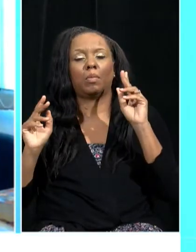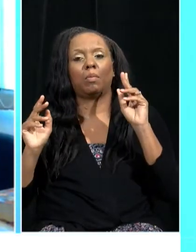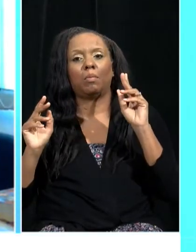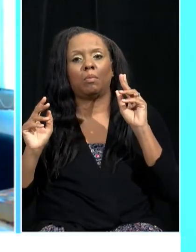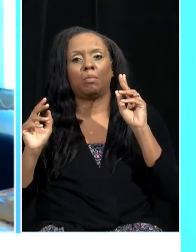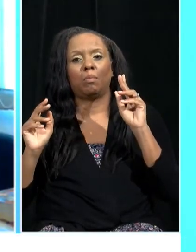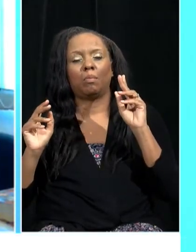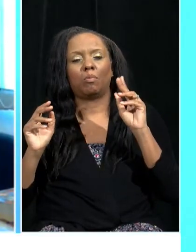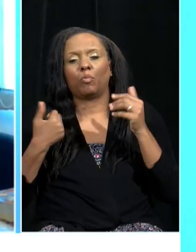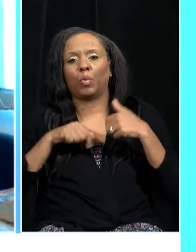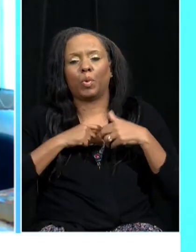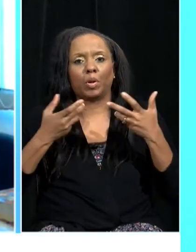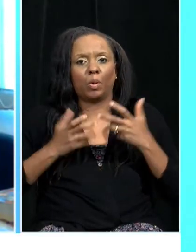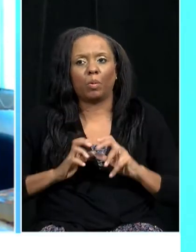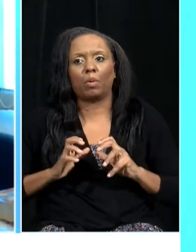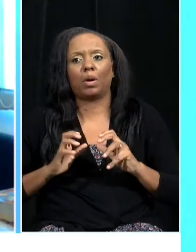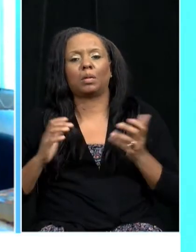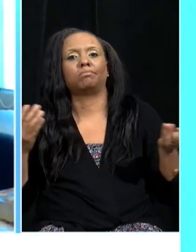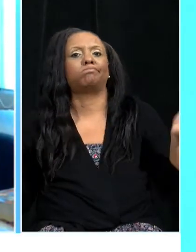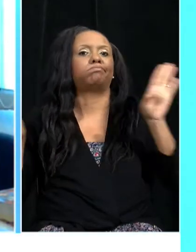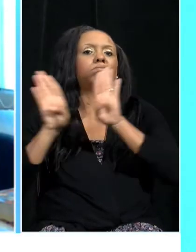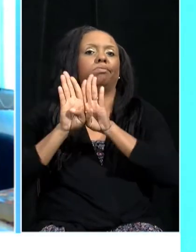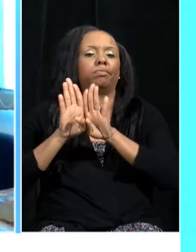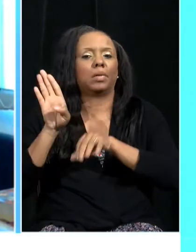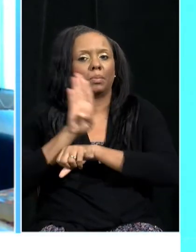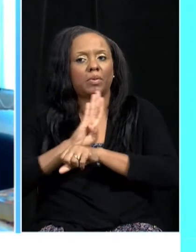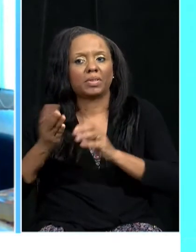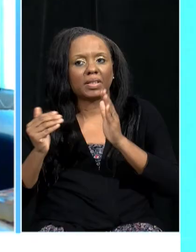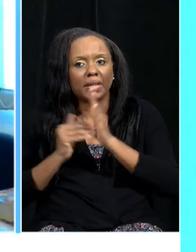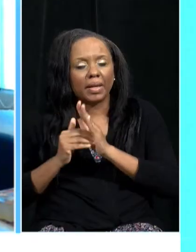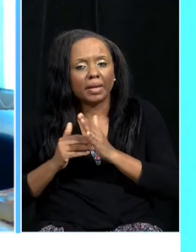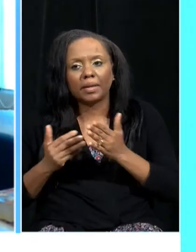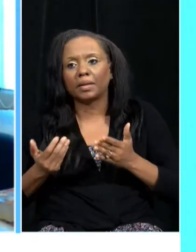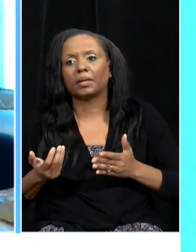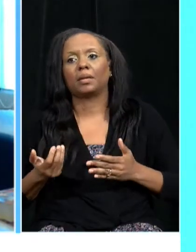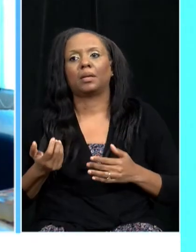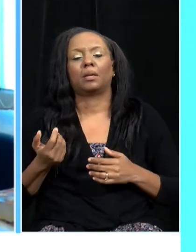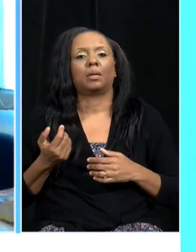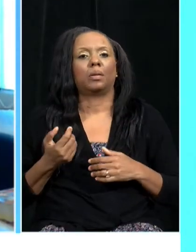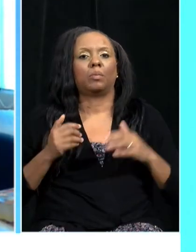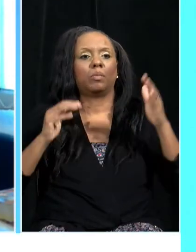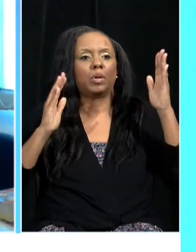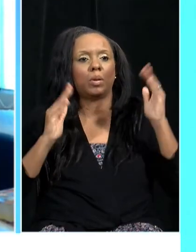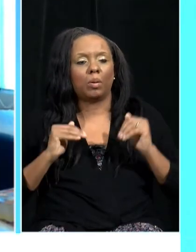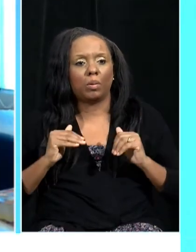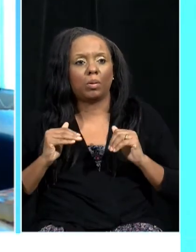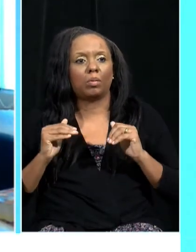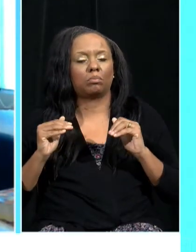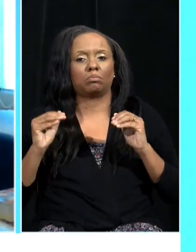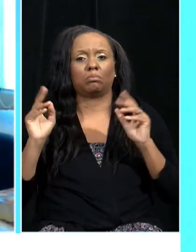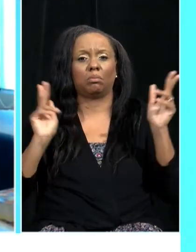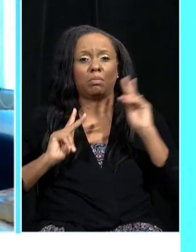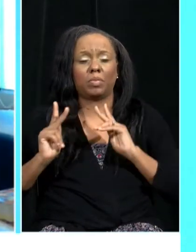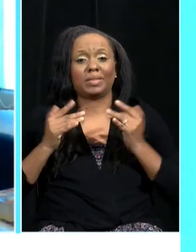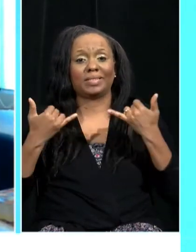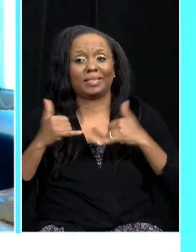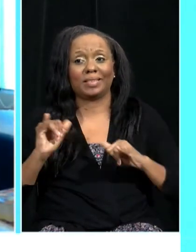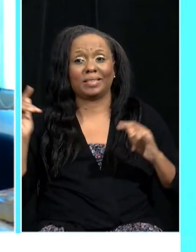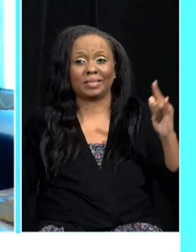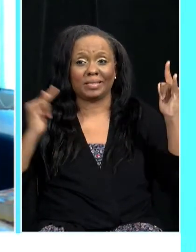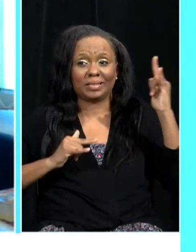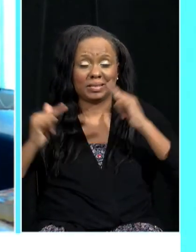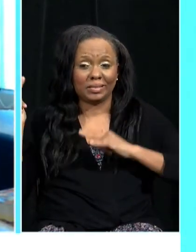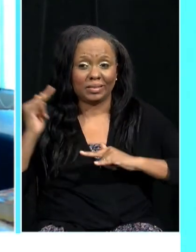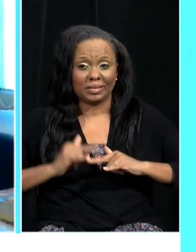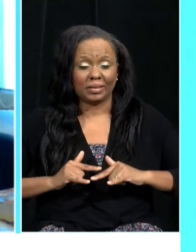lockdown, will force the issue of a cessation of tourist travel to our shores. We really hope that that's not the scenario